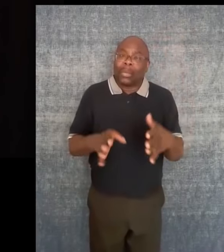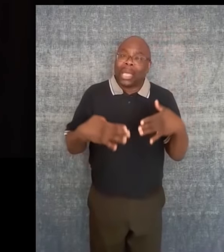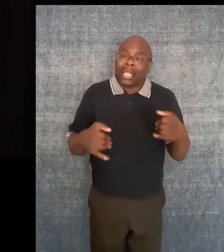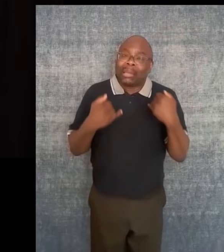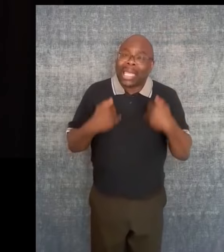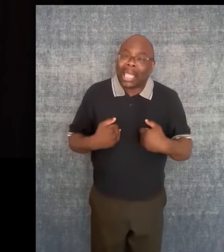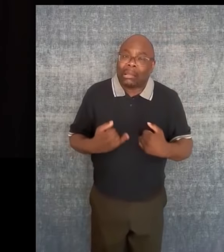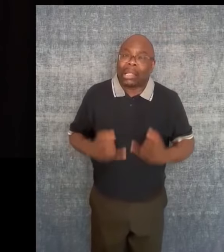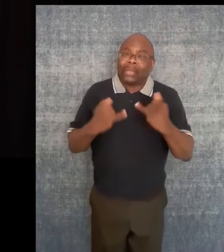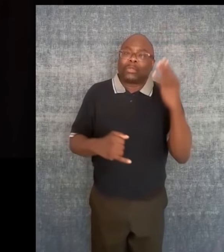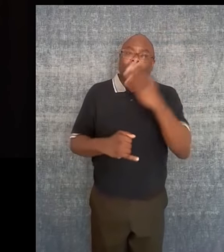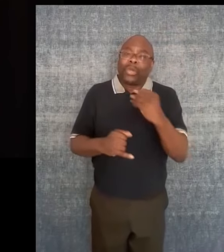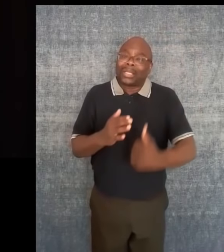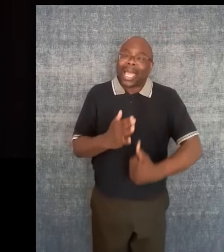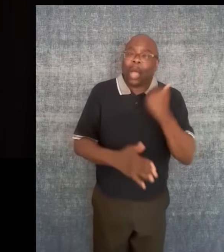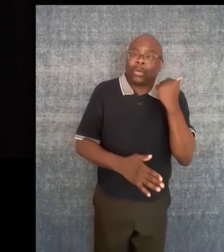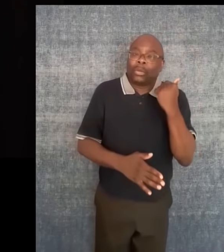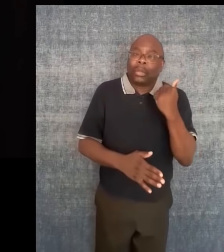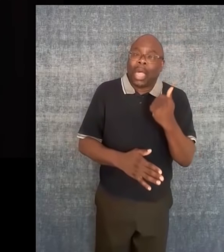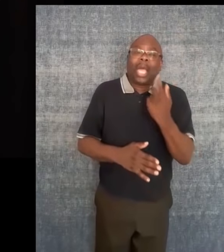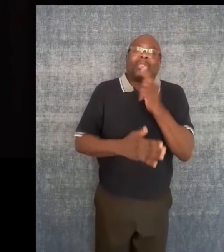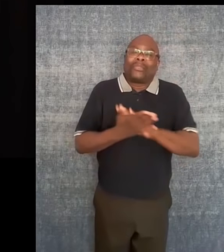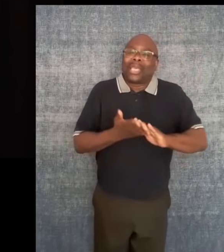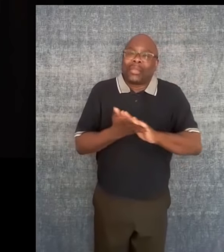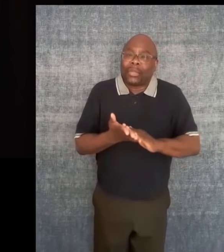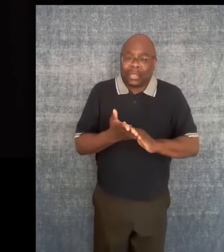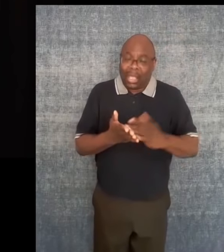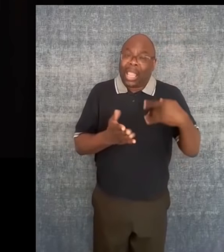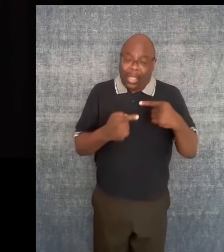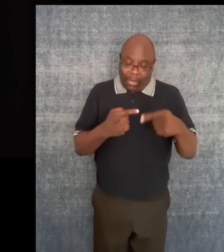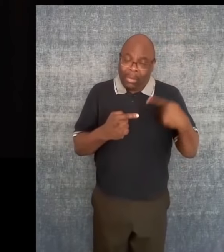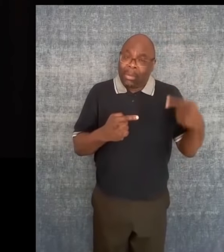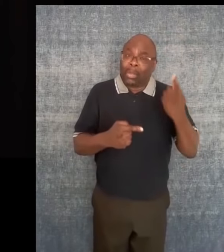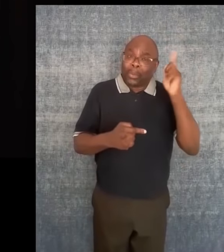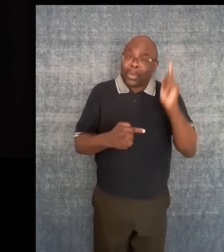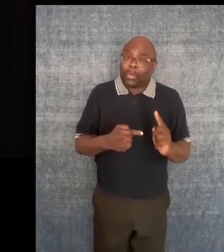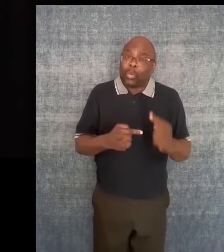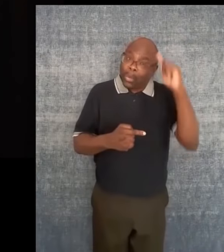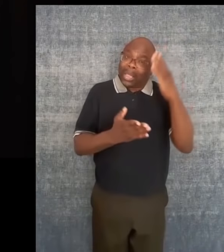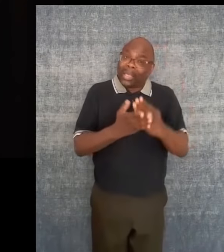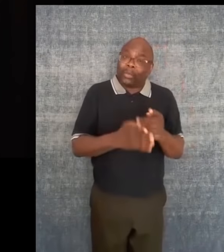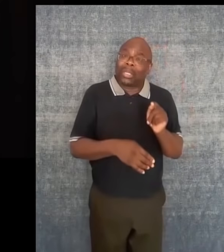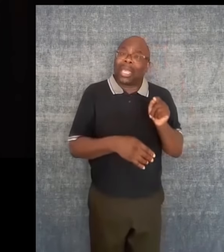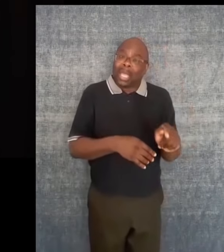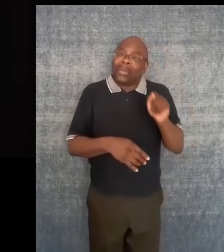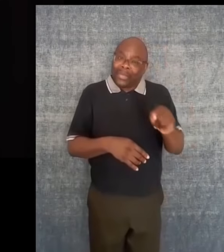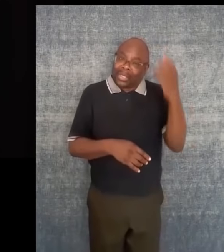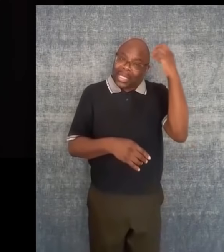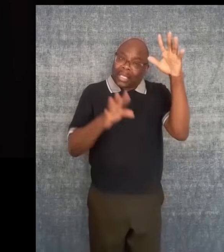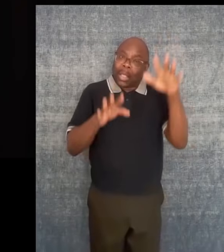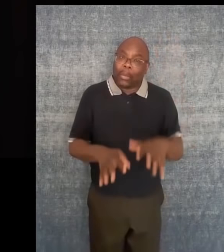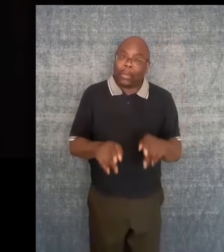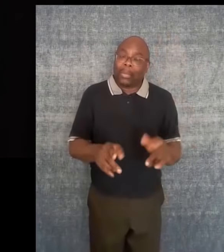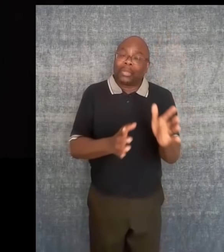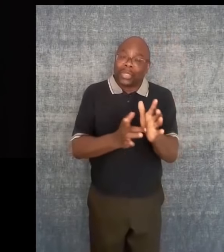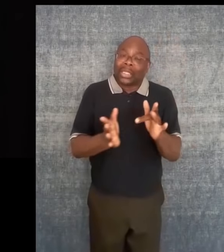sick, casting out demons, and proclaiming forgiveness and everlasting life to people who believed on him. This is the kingdom.